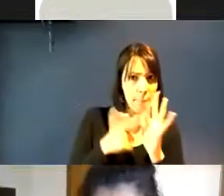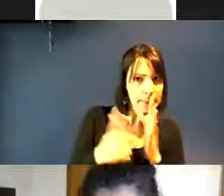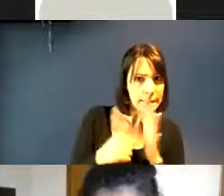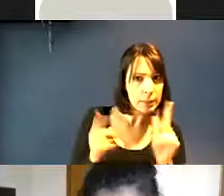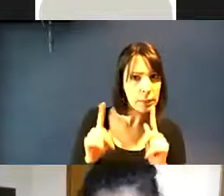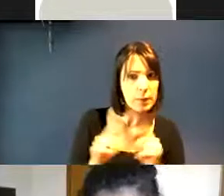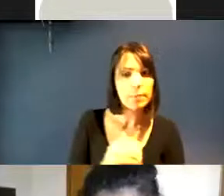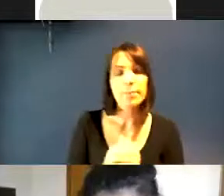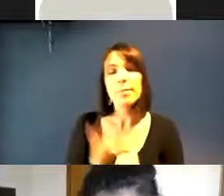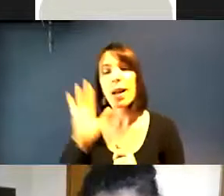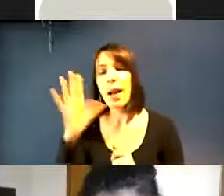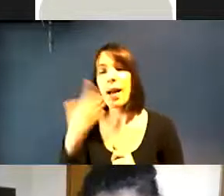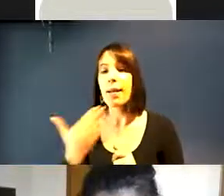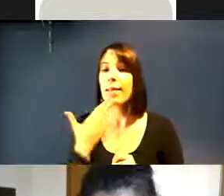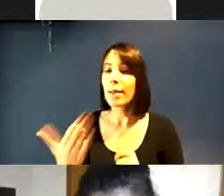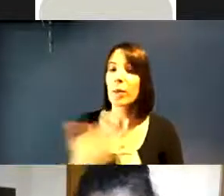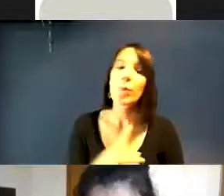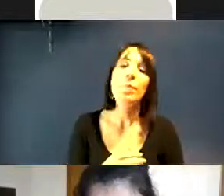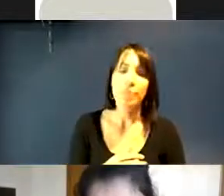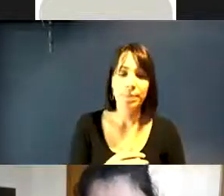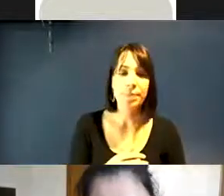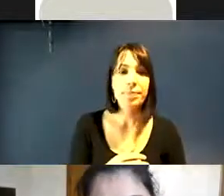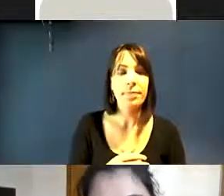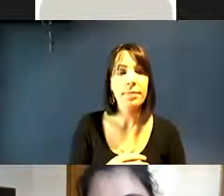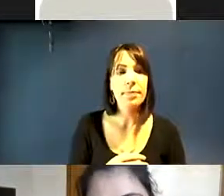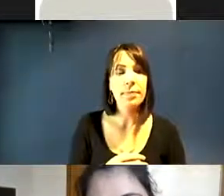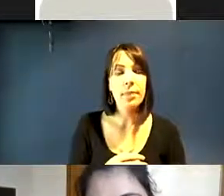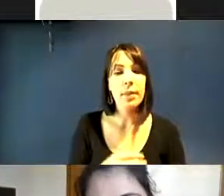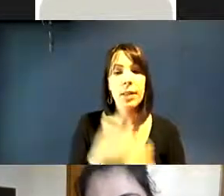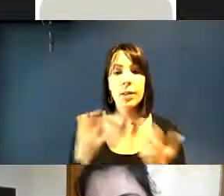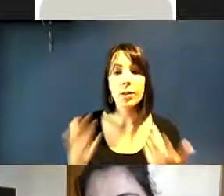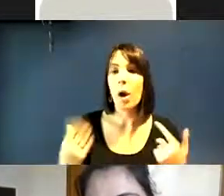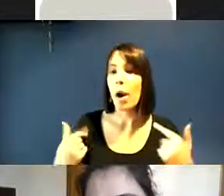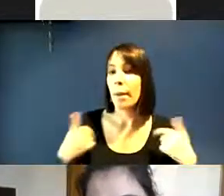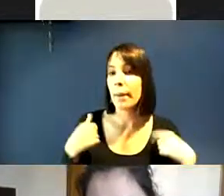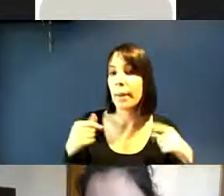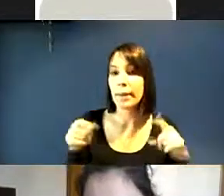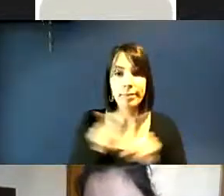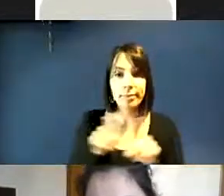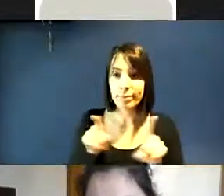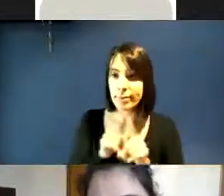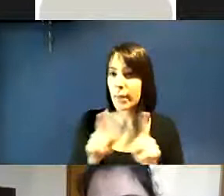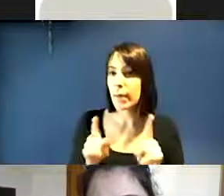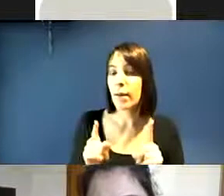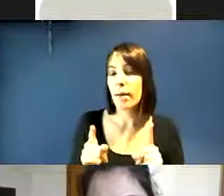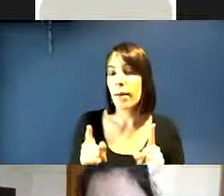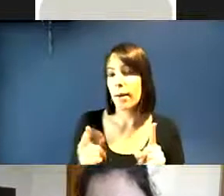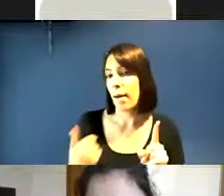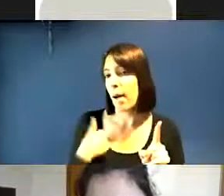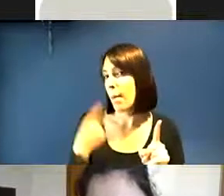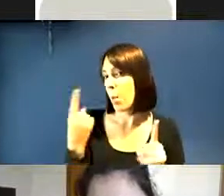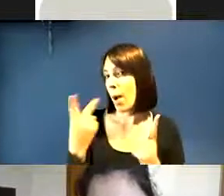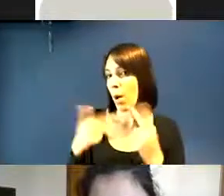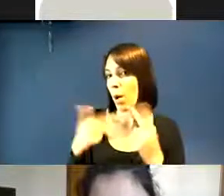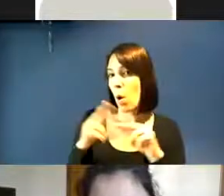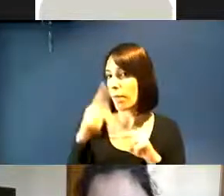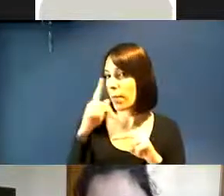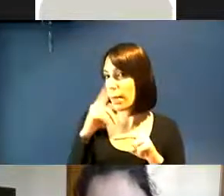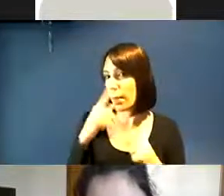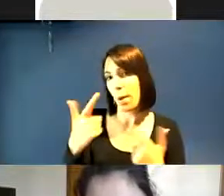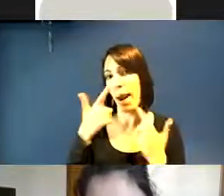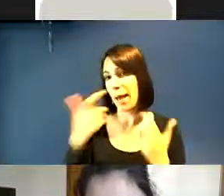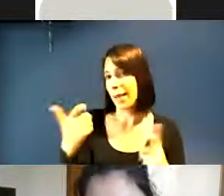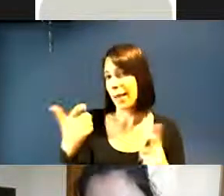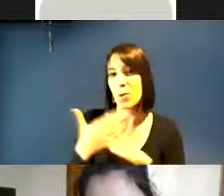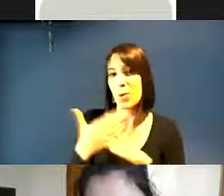Thanks, Olivia and Tess. So I too am one of the people that are privileged to work for women with disabilities,